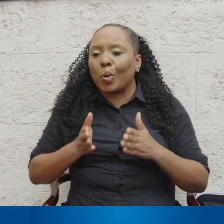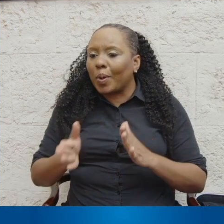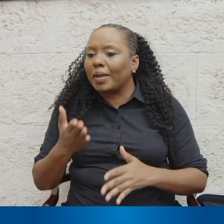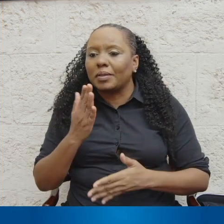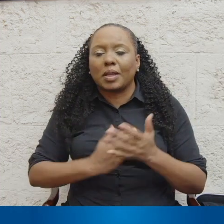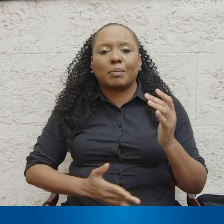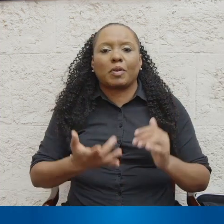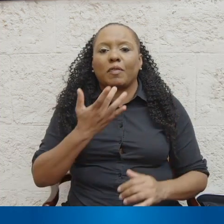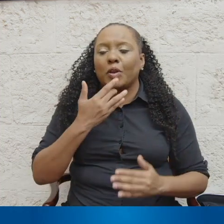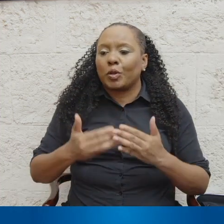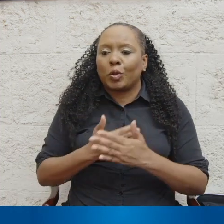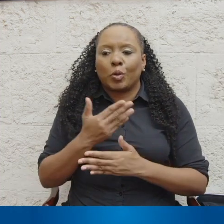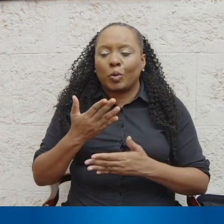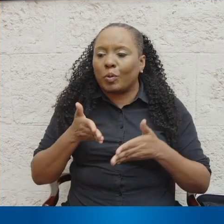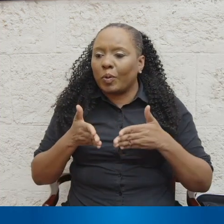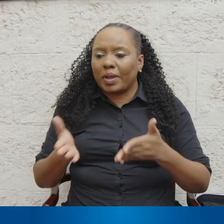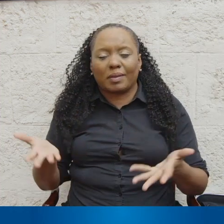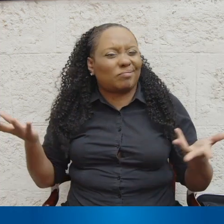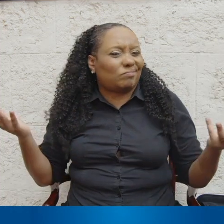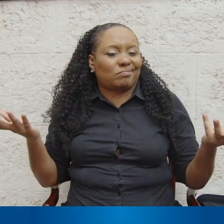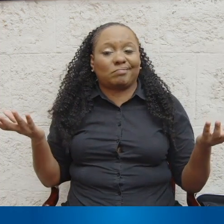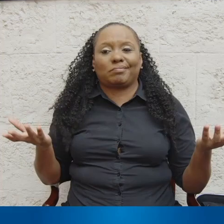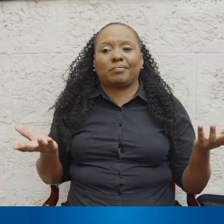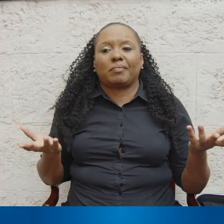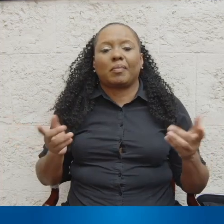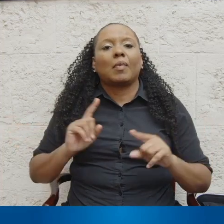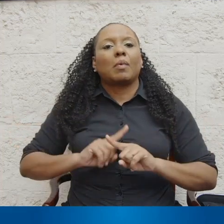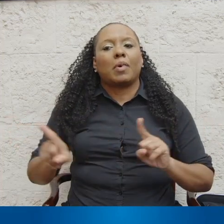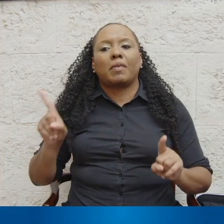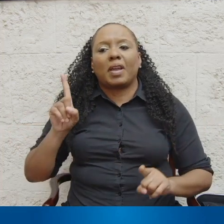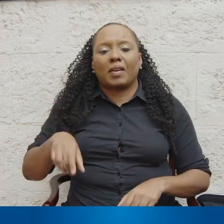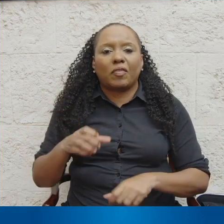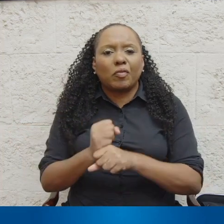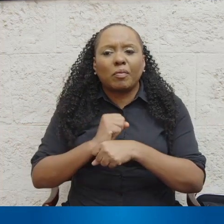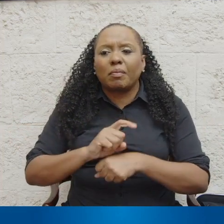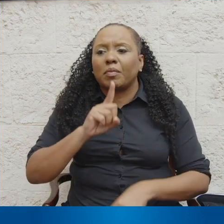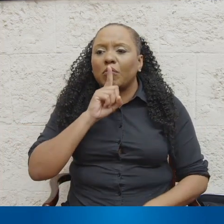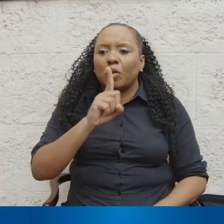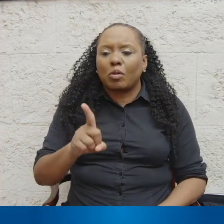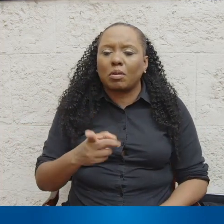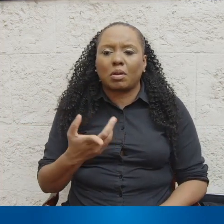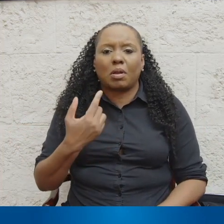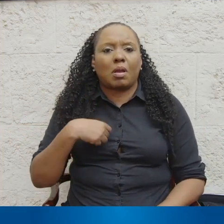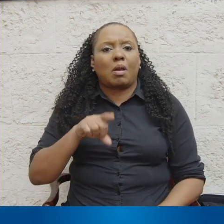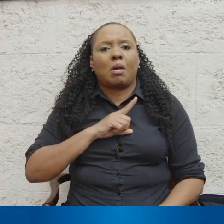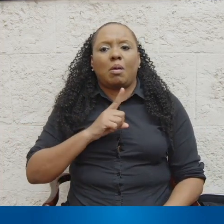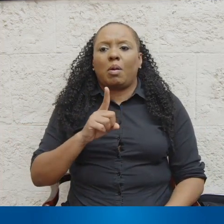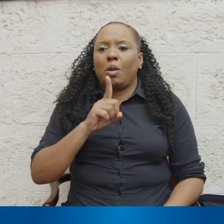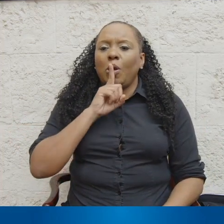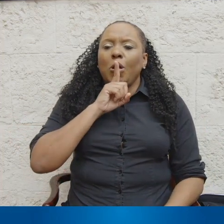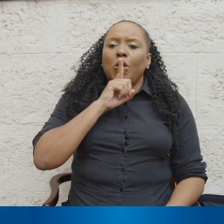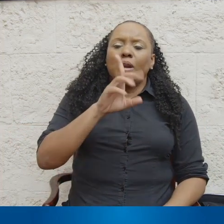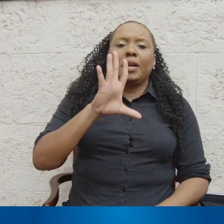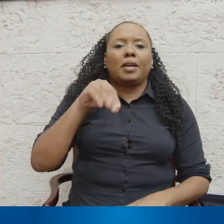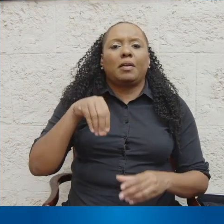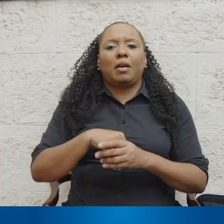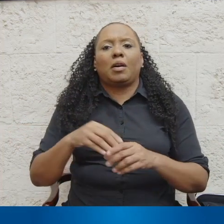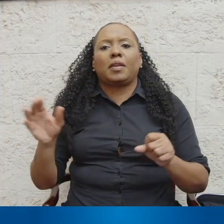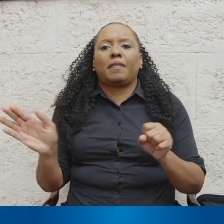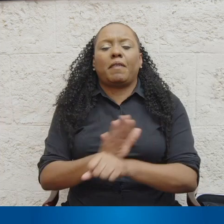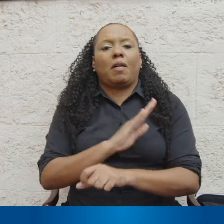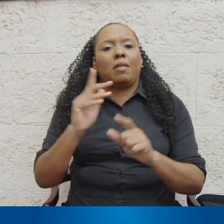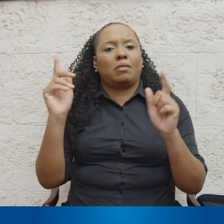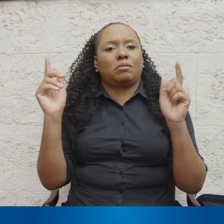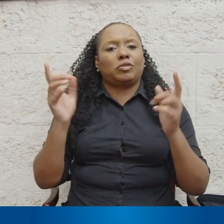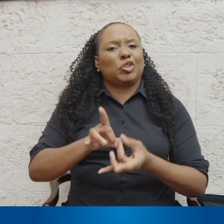the best route that will ensure that we are true to the spirit of the festival and the season of emancipation